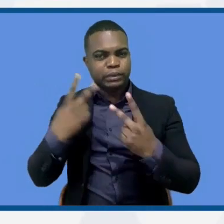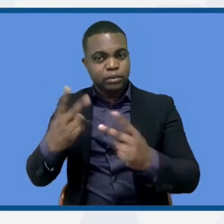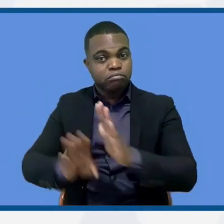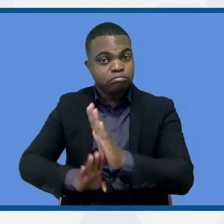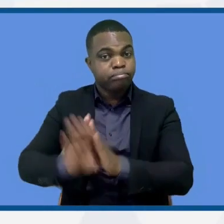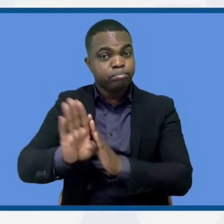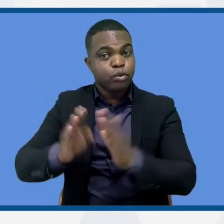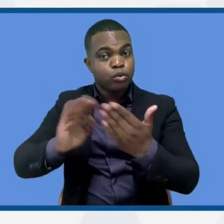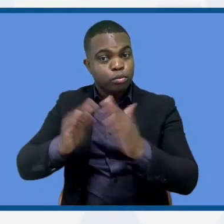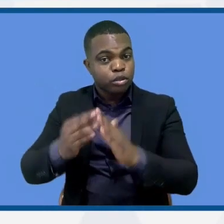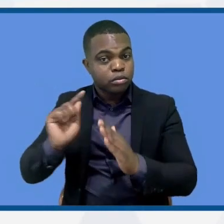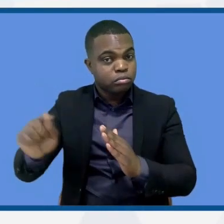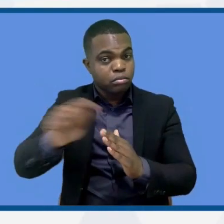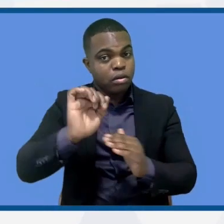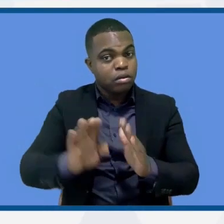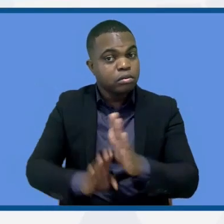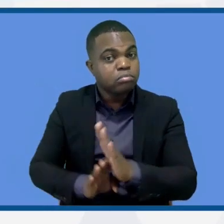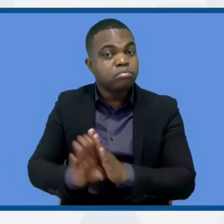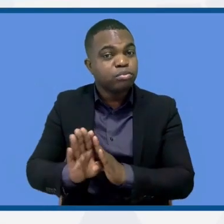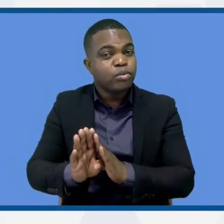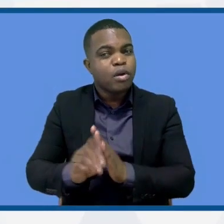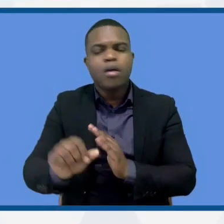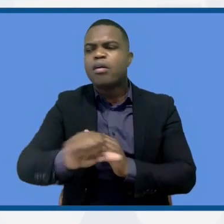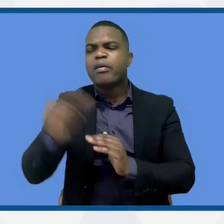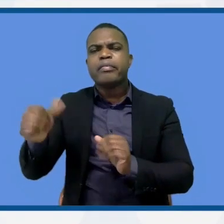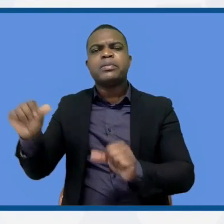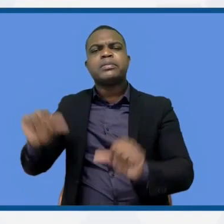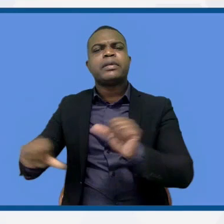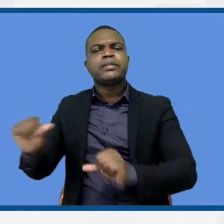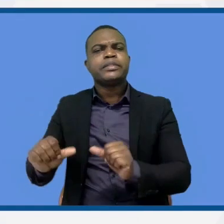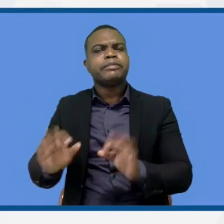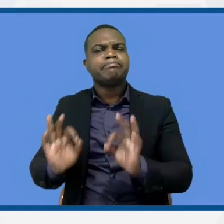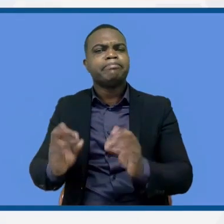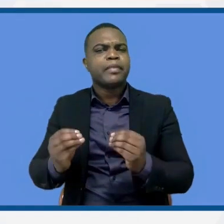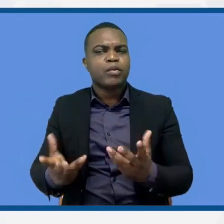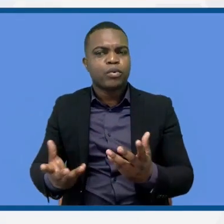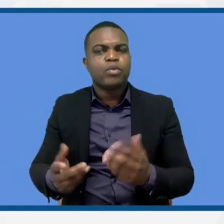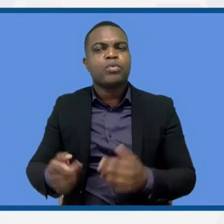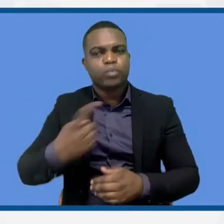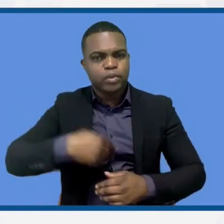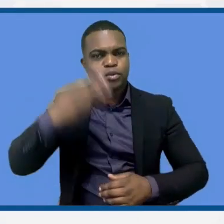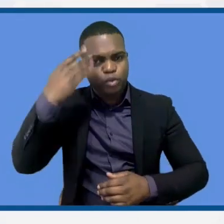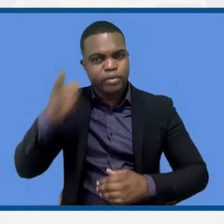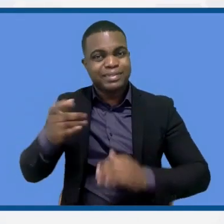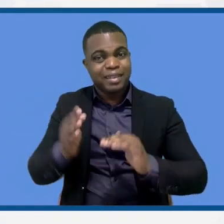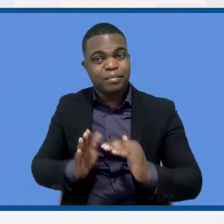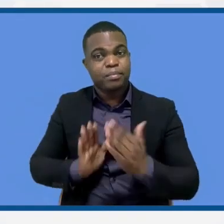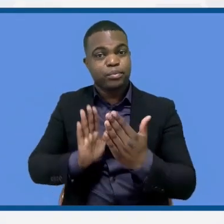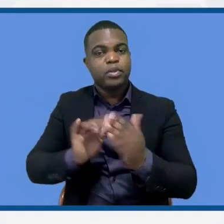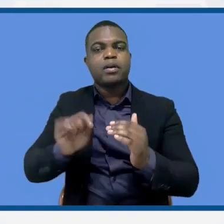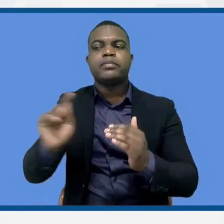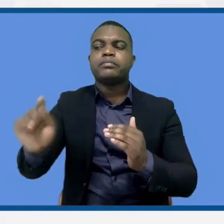lessons to be learned from that. And the Red Cross movement and the Nature Conservancy have certainly learned these lessons, and we are putting them